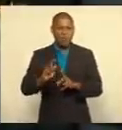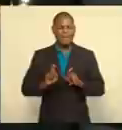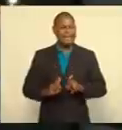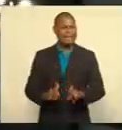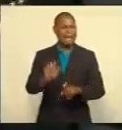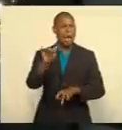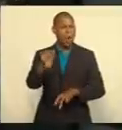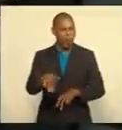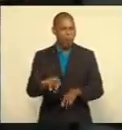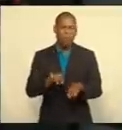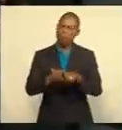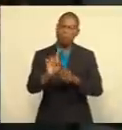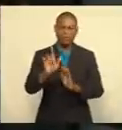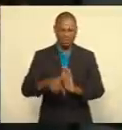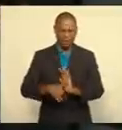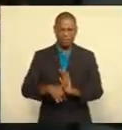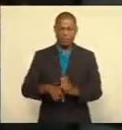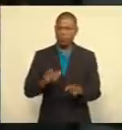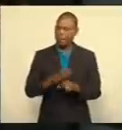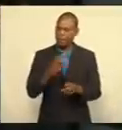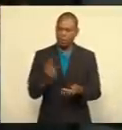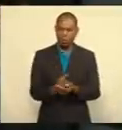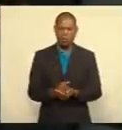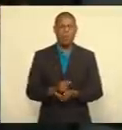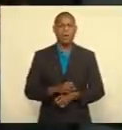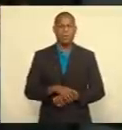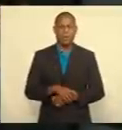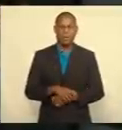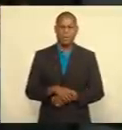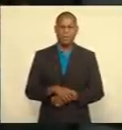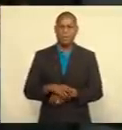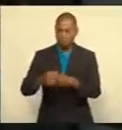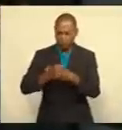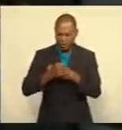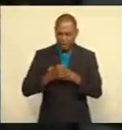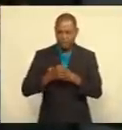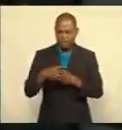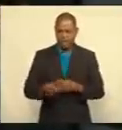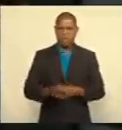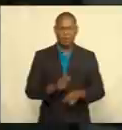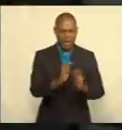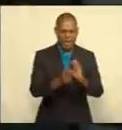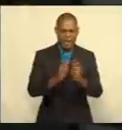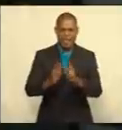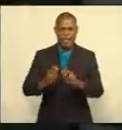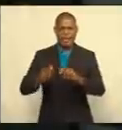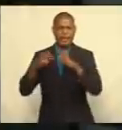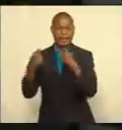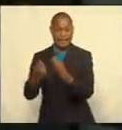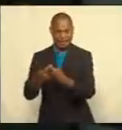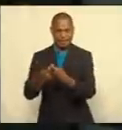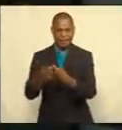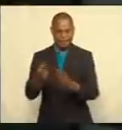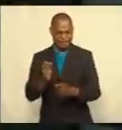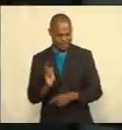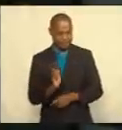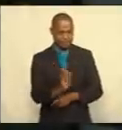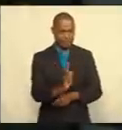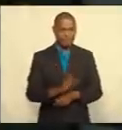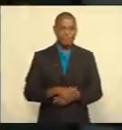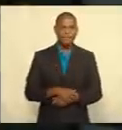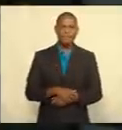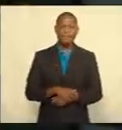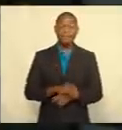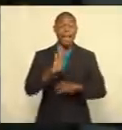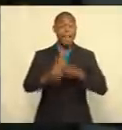of the times to ensure they're not a burden to the Ministry of Health testing teams that will be coming around. And Edwin, just